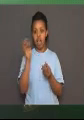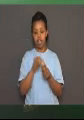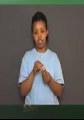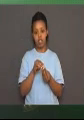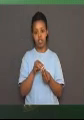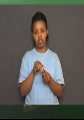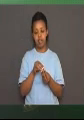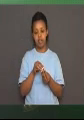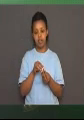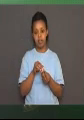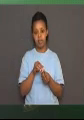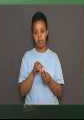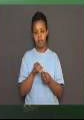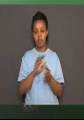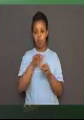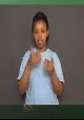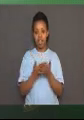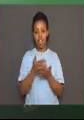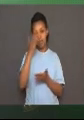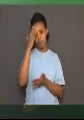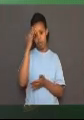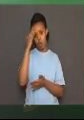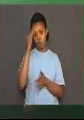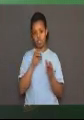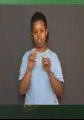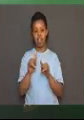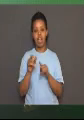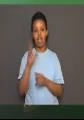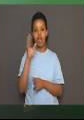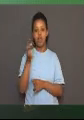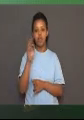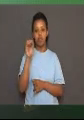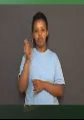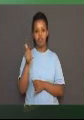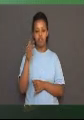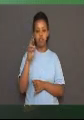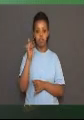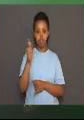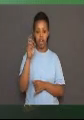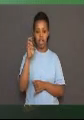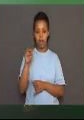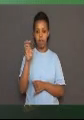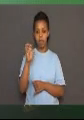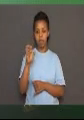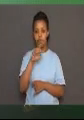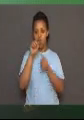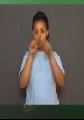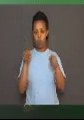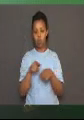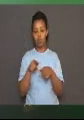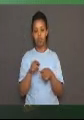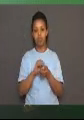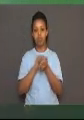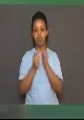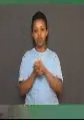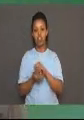addition, which are collectively known as framework mutations, do result in functional